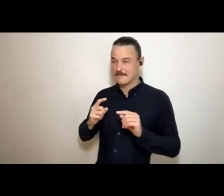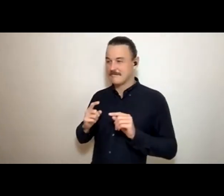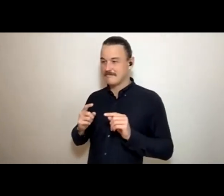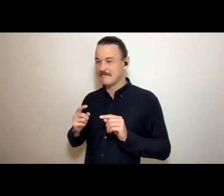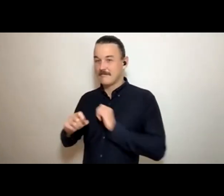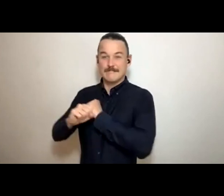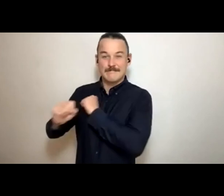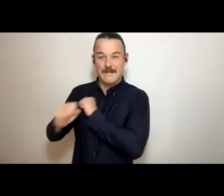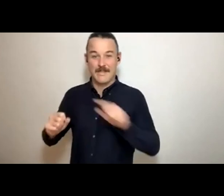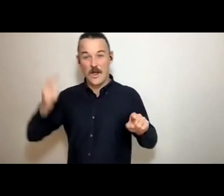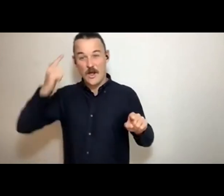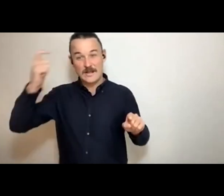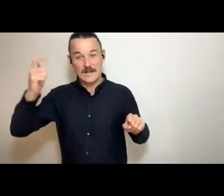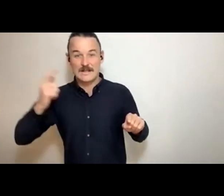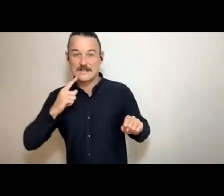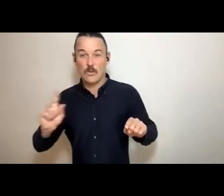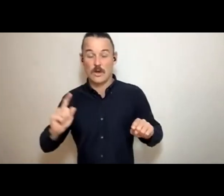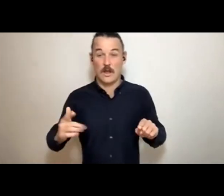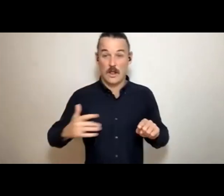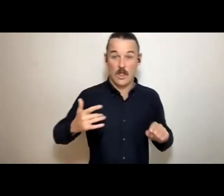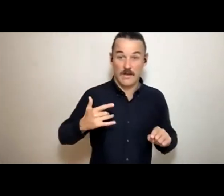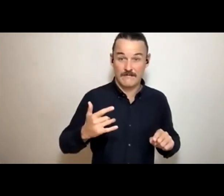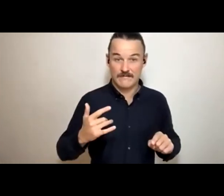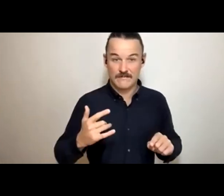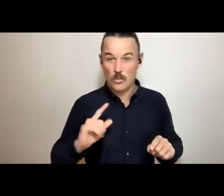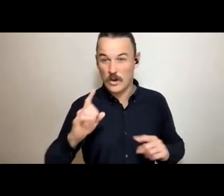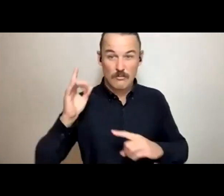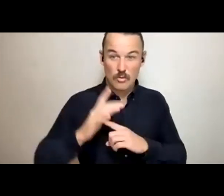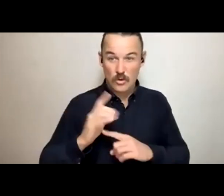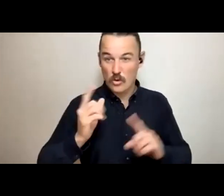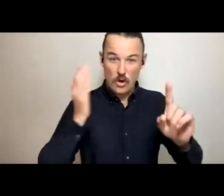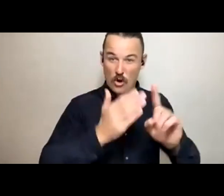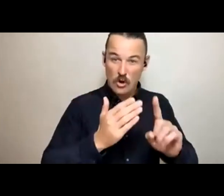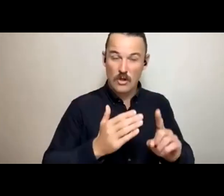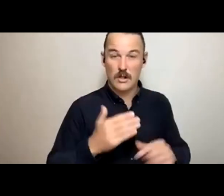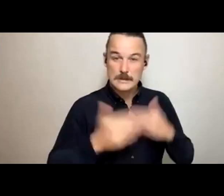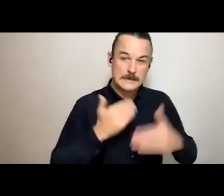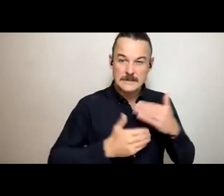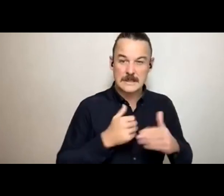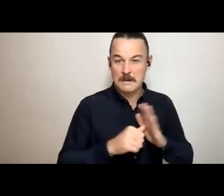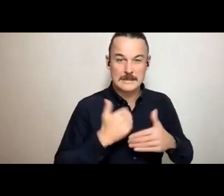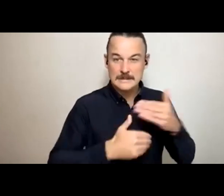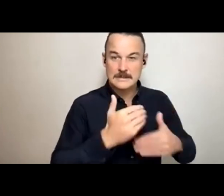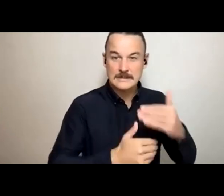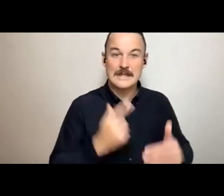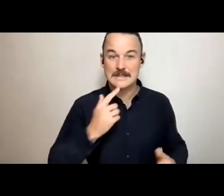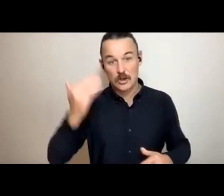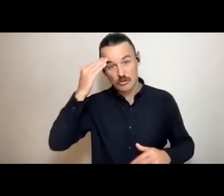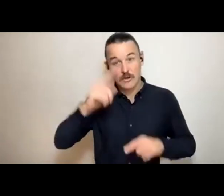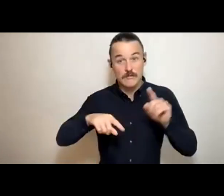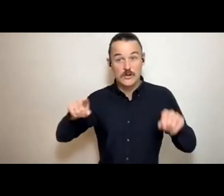productivity are the main goals of human life and that neurodiverse people make a docile, grateful, obedient workforce. I